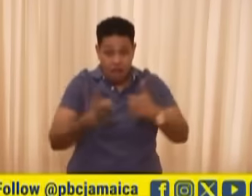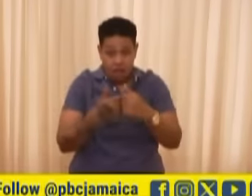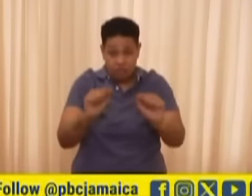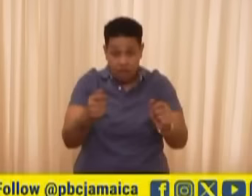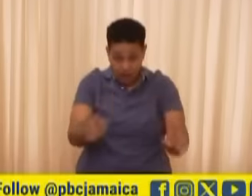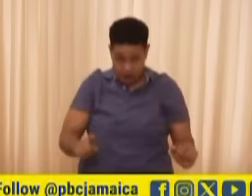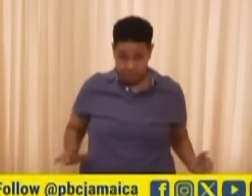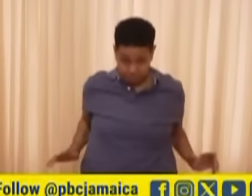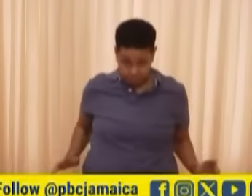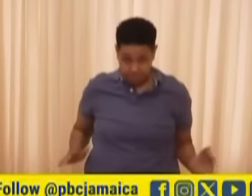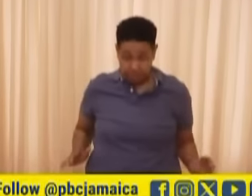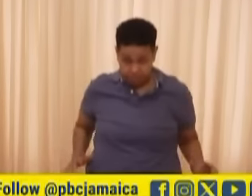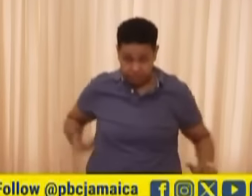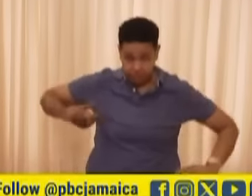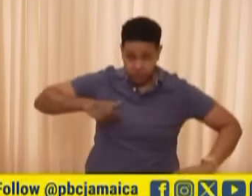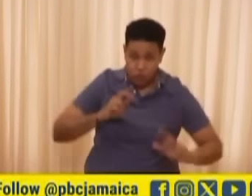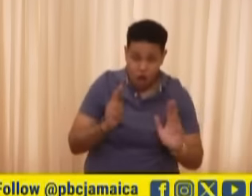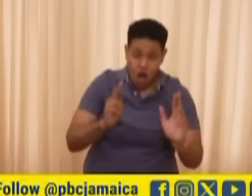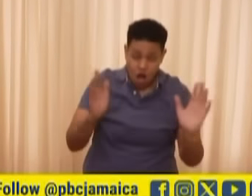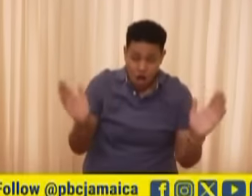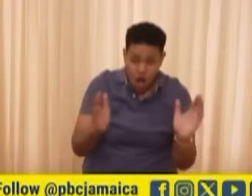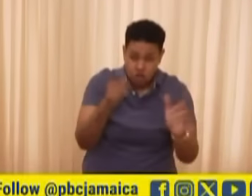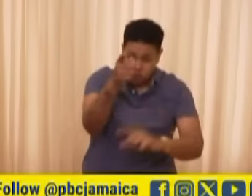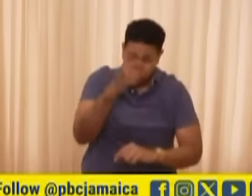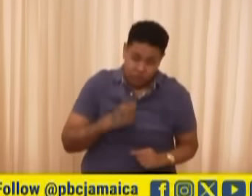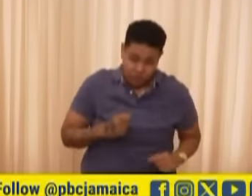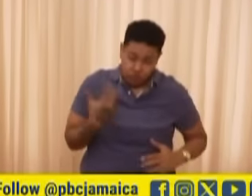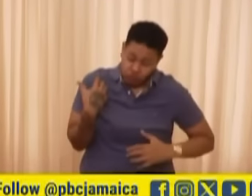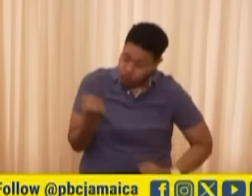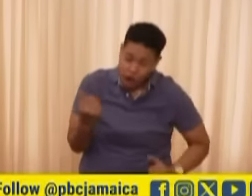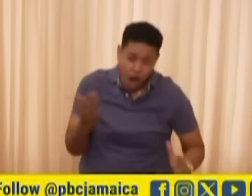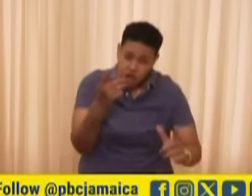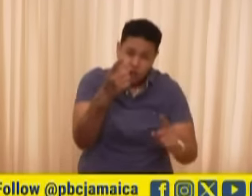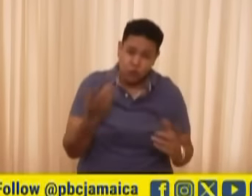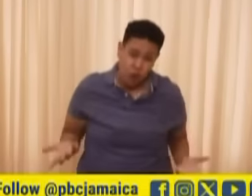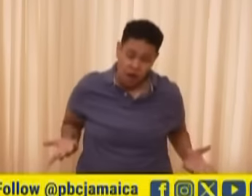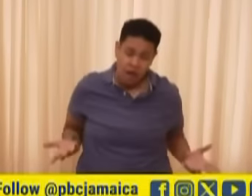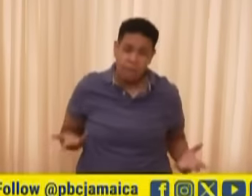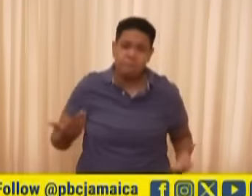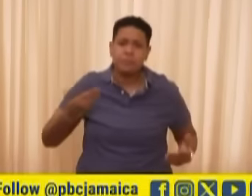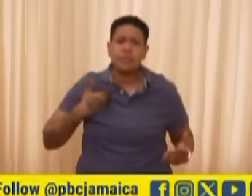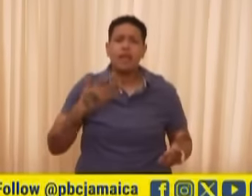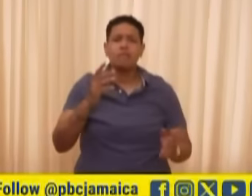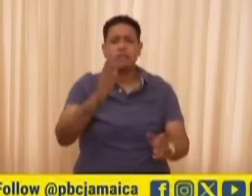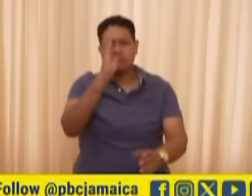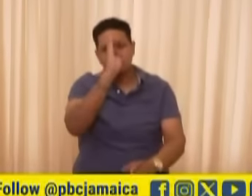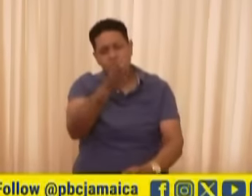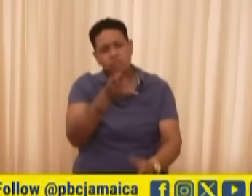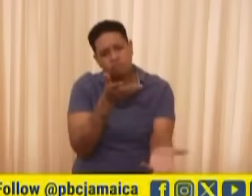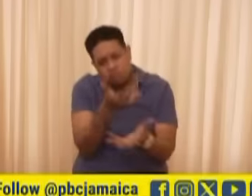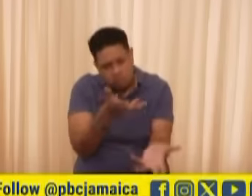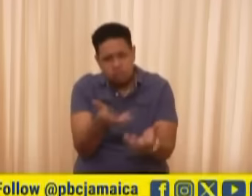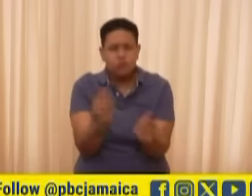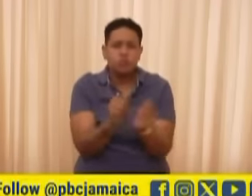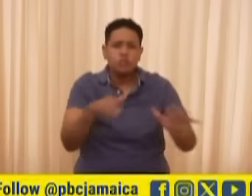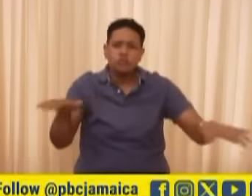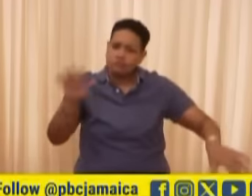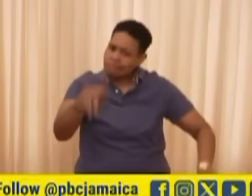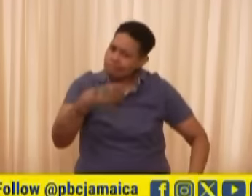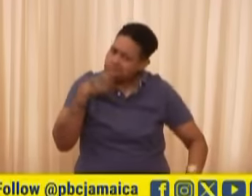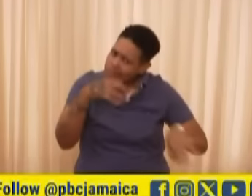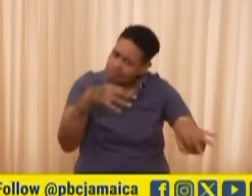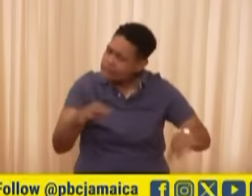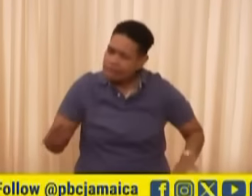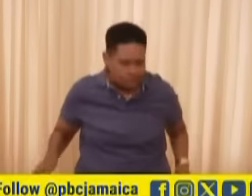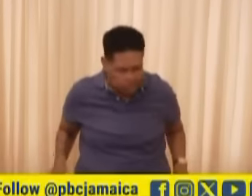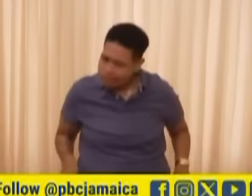happen. We urge you to have a frank discussion about what to expect in